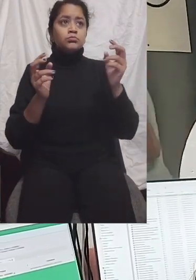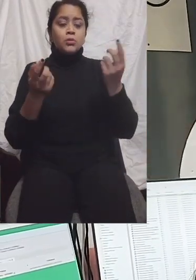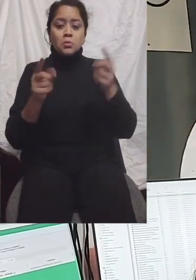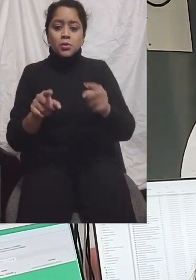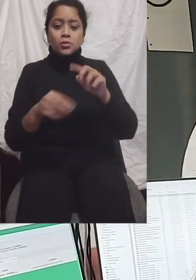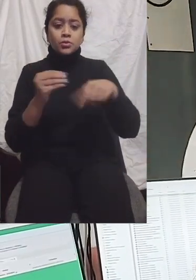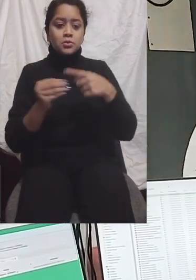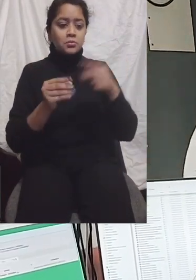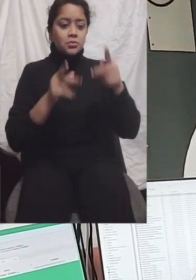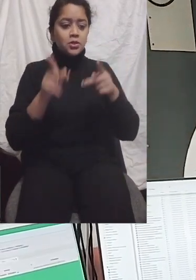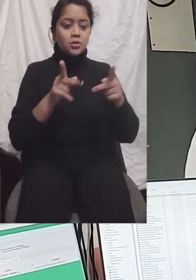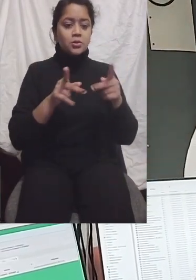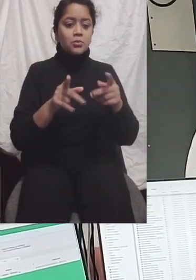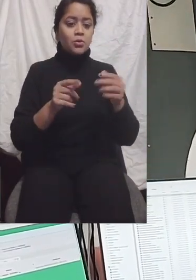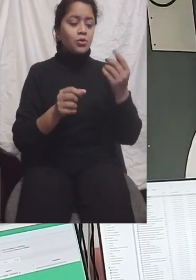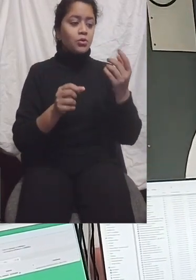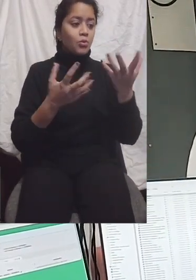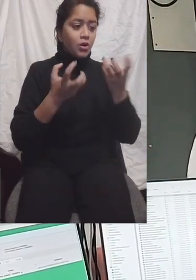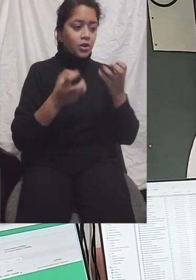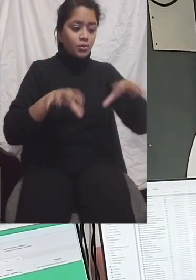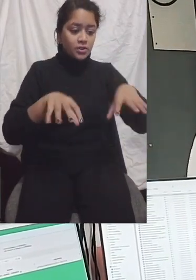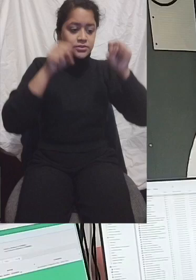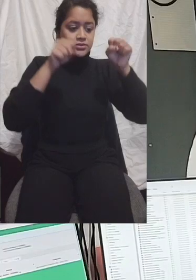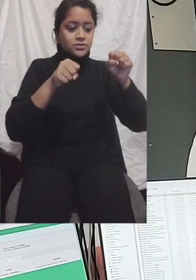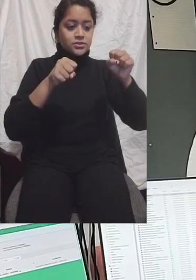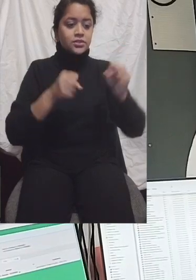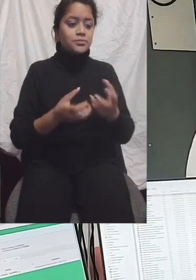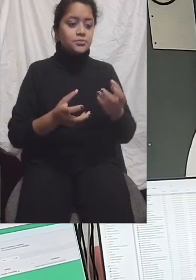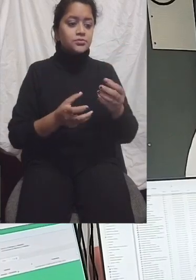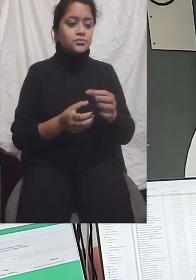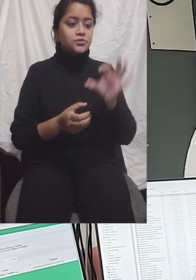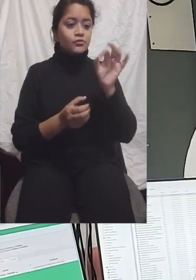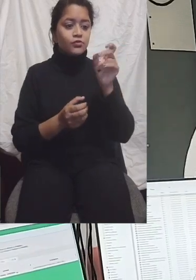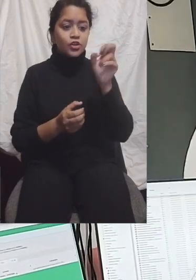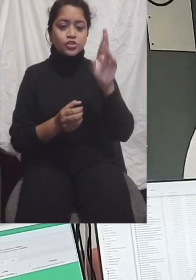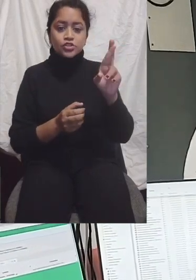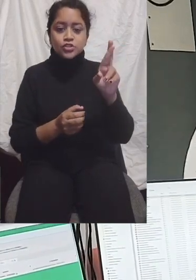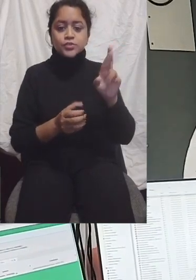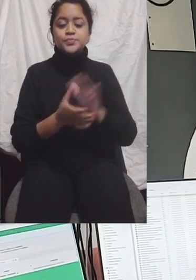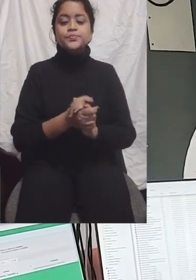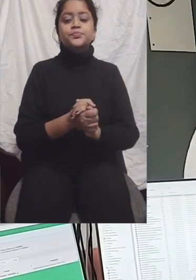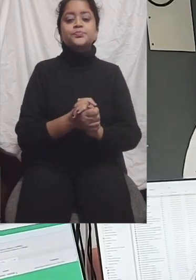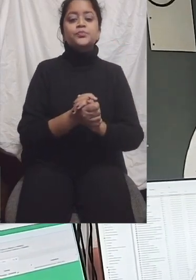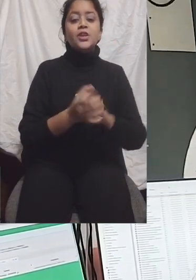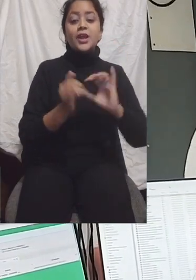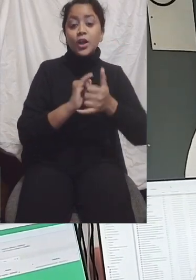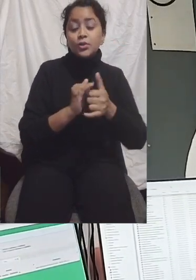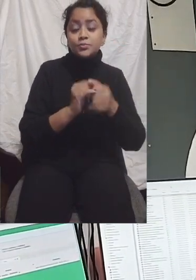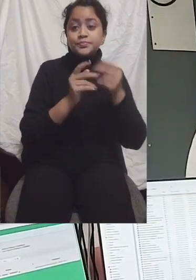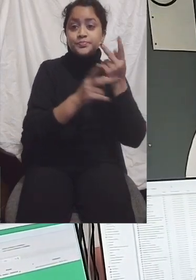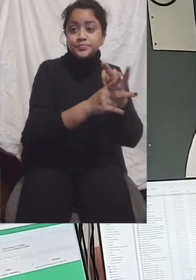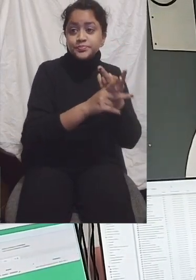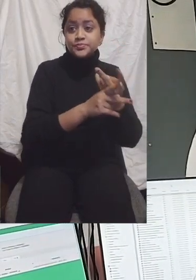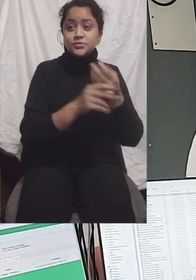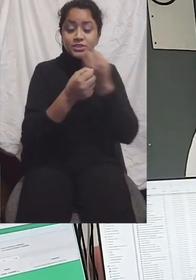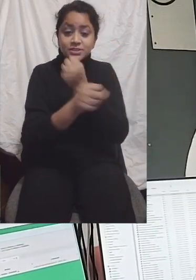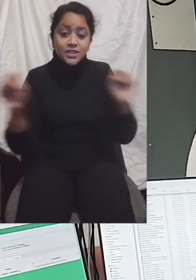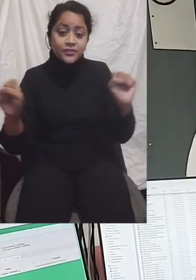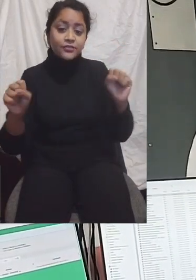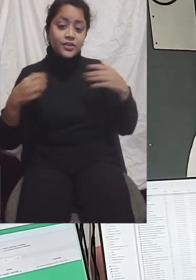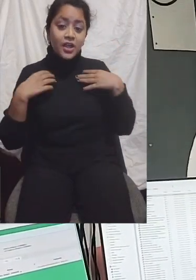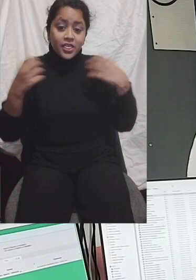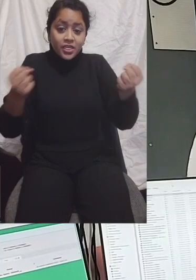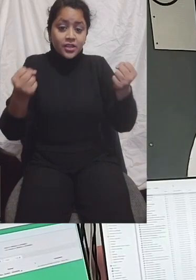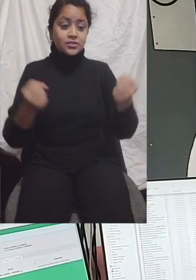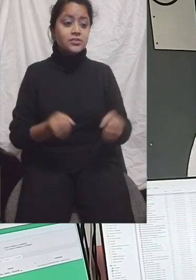to adopt or foster an animal. I go to their houses and I speak to them about the animal, how they need to keep the animal safe and healthy.